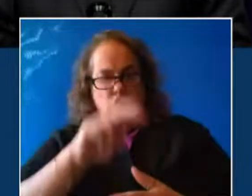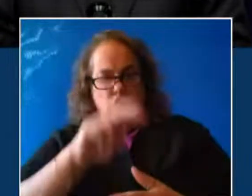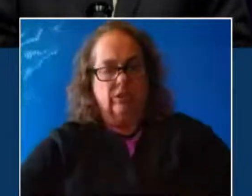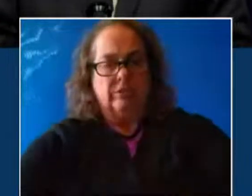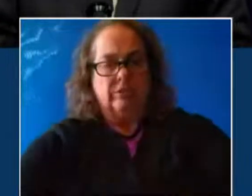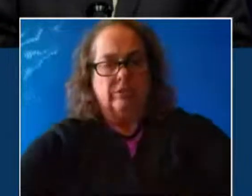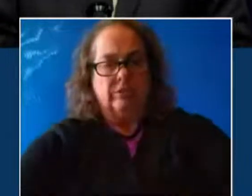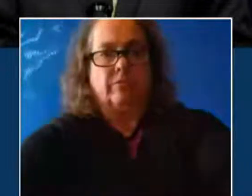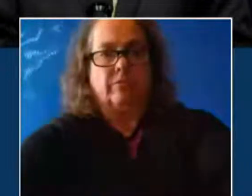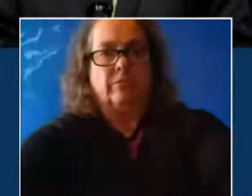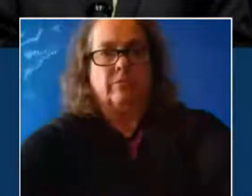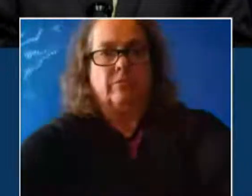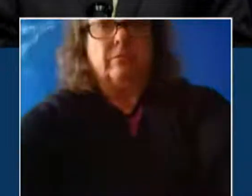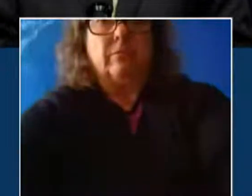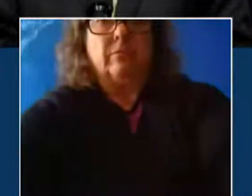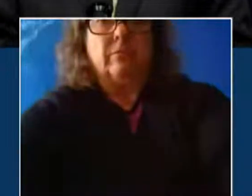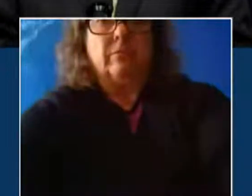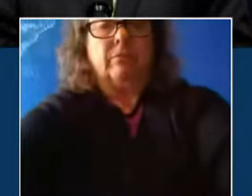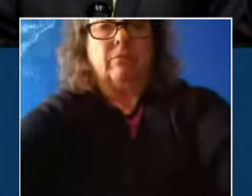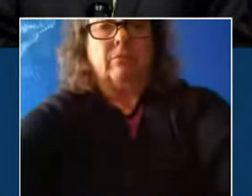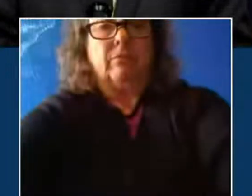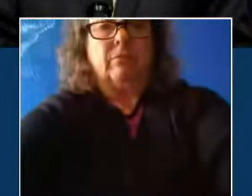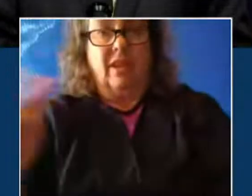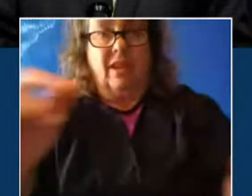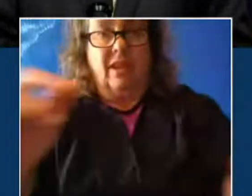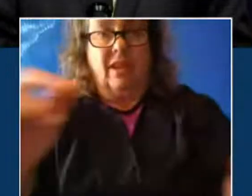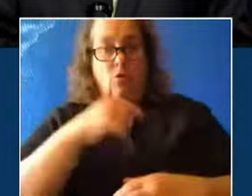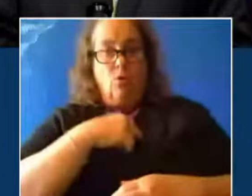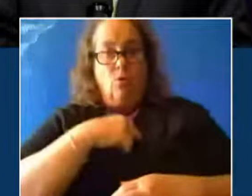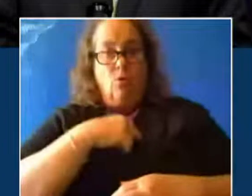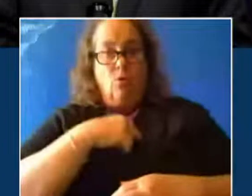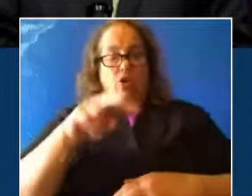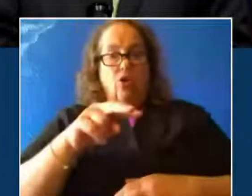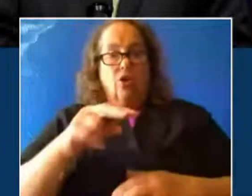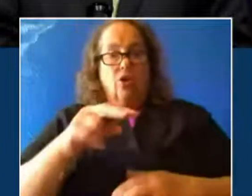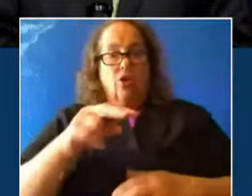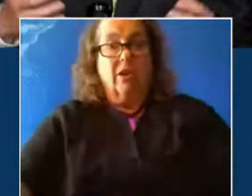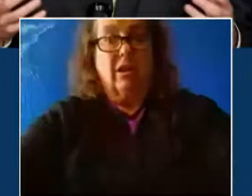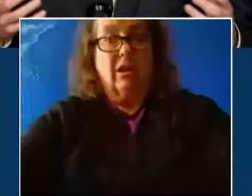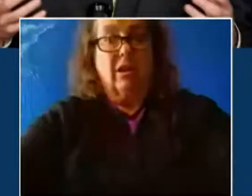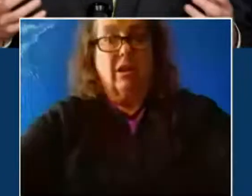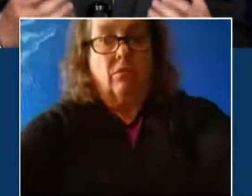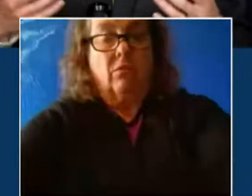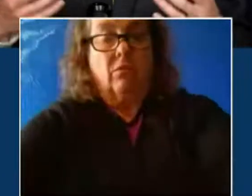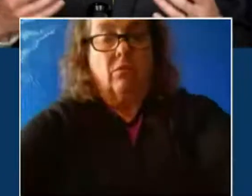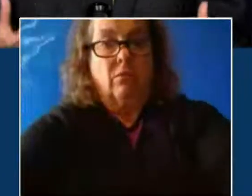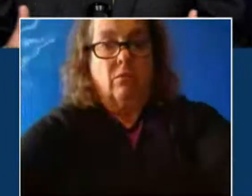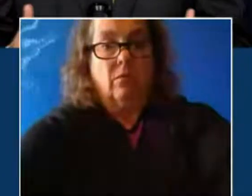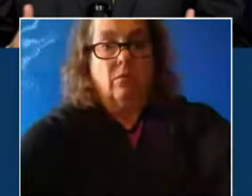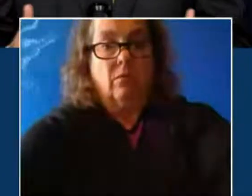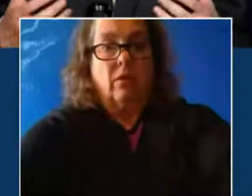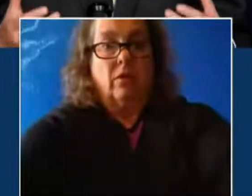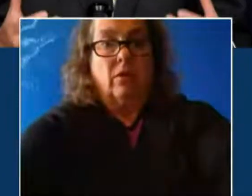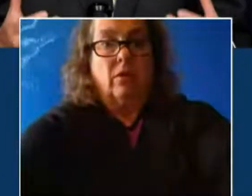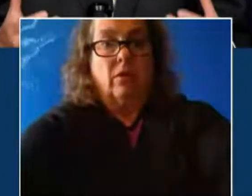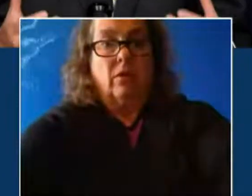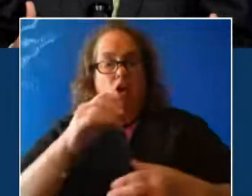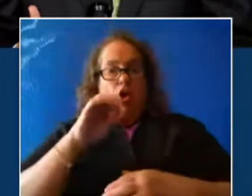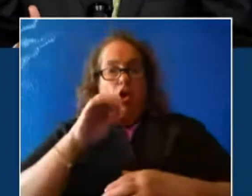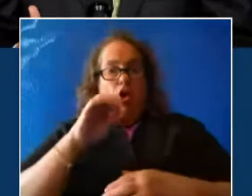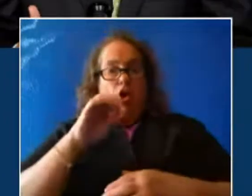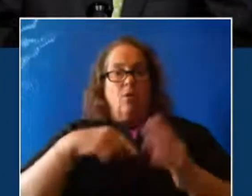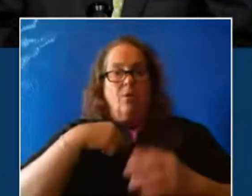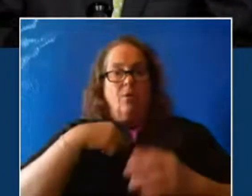again, early on, what we saw as this was running through facilities as we didn't know enough about the virus to keep it